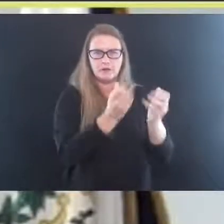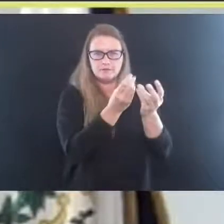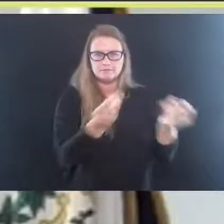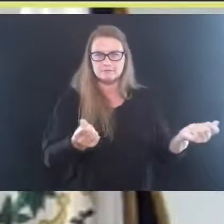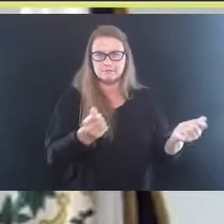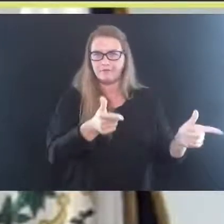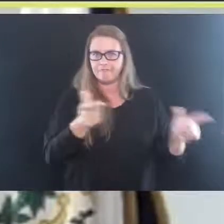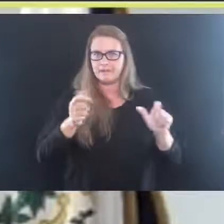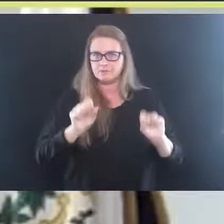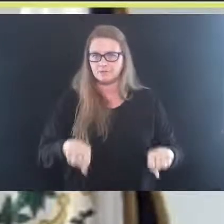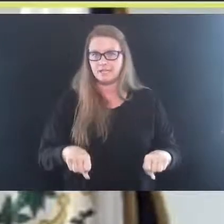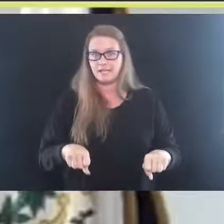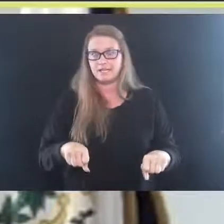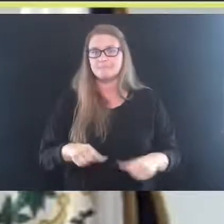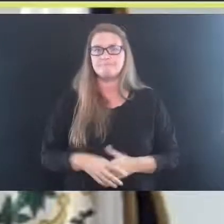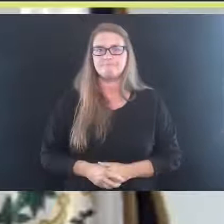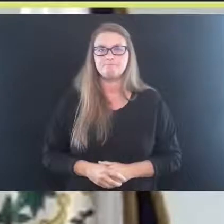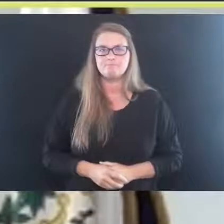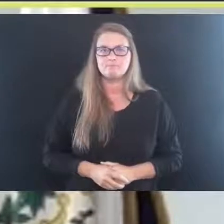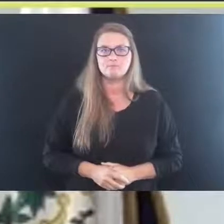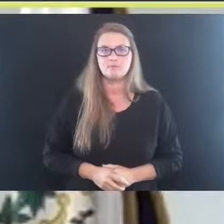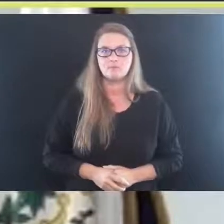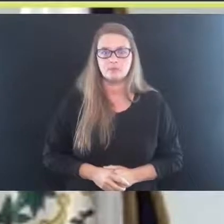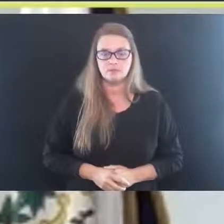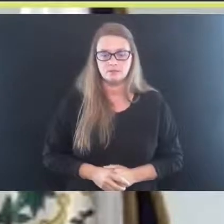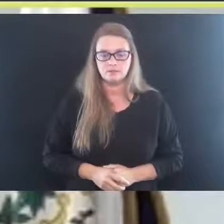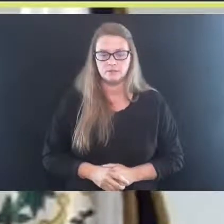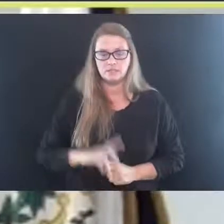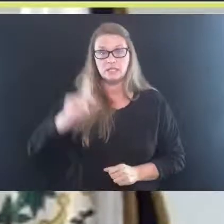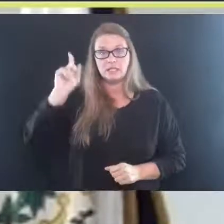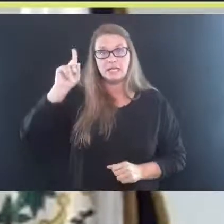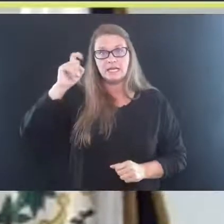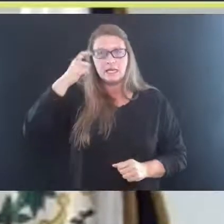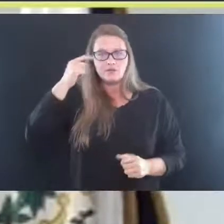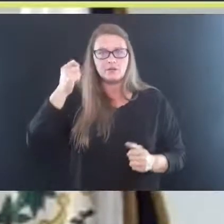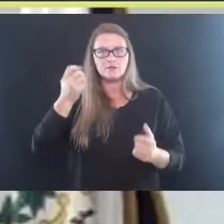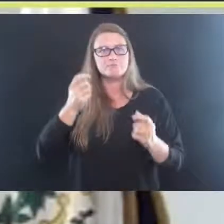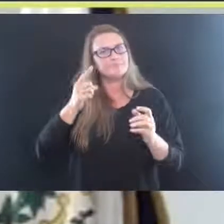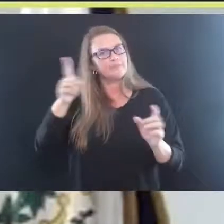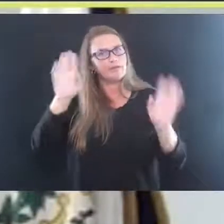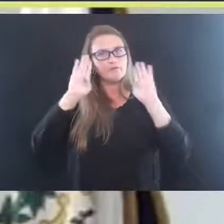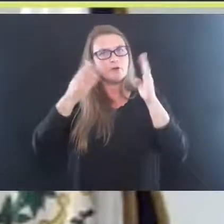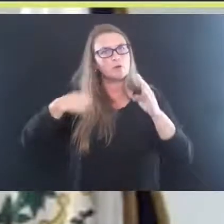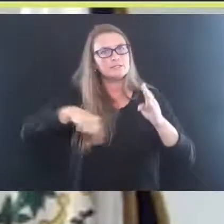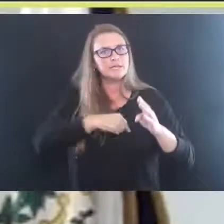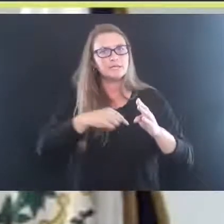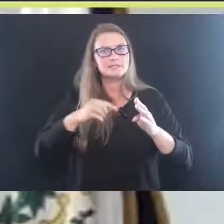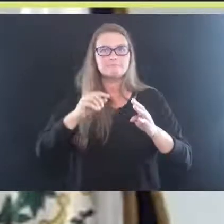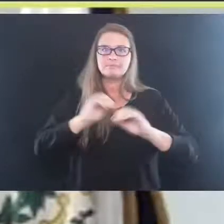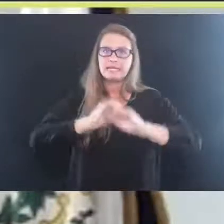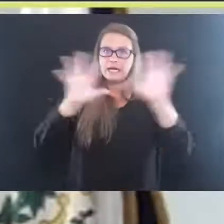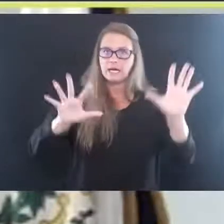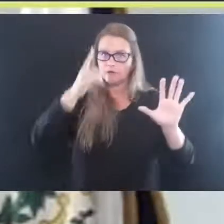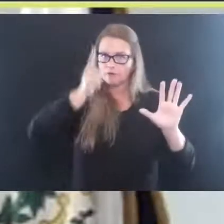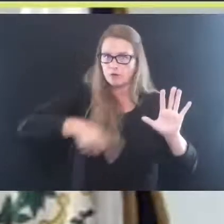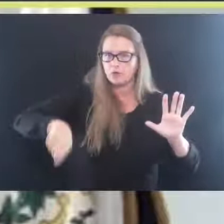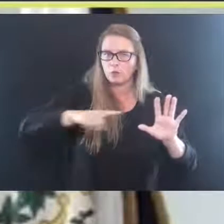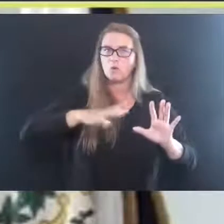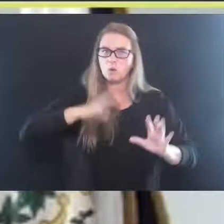can as quickly as you can. The governor is adamant that we're transparent, and that's what we're trying to do. So thank you.